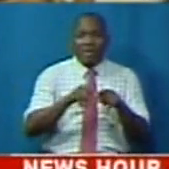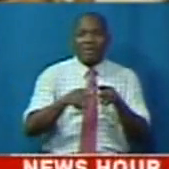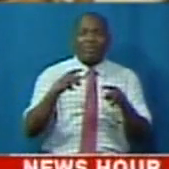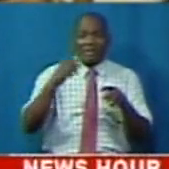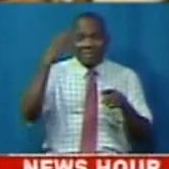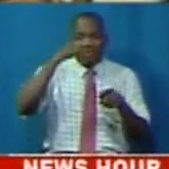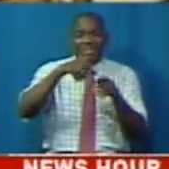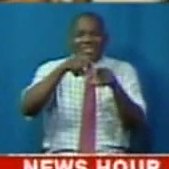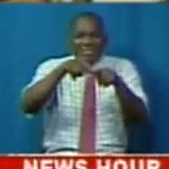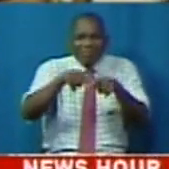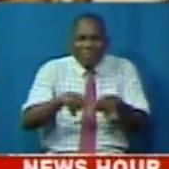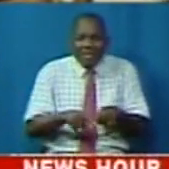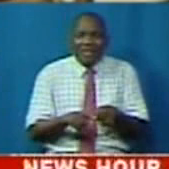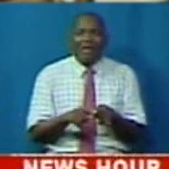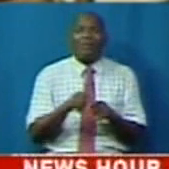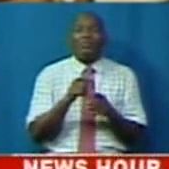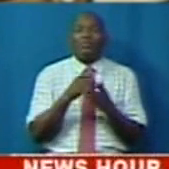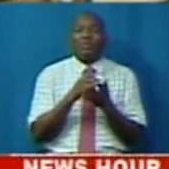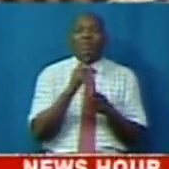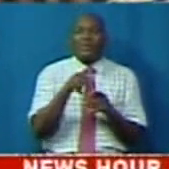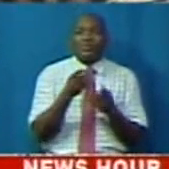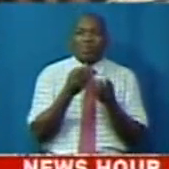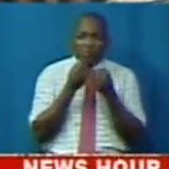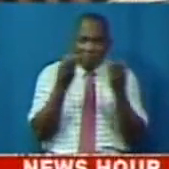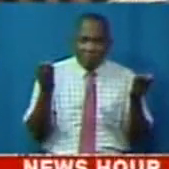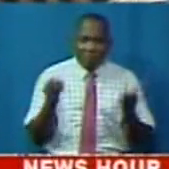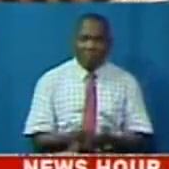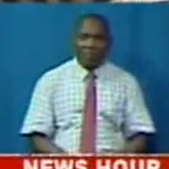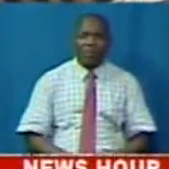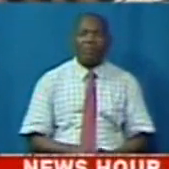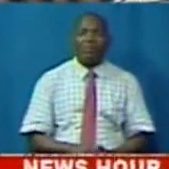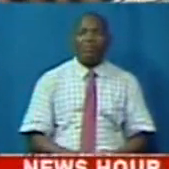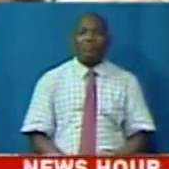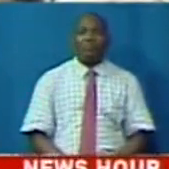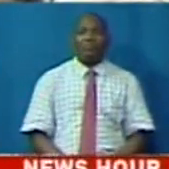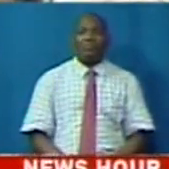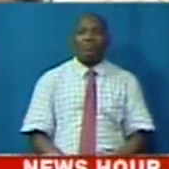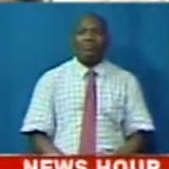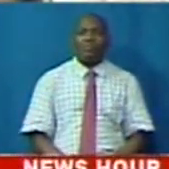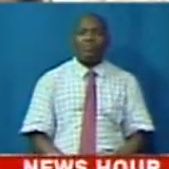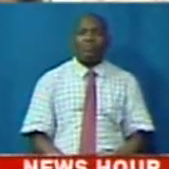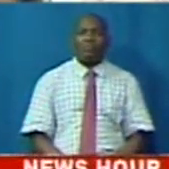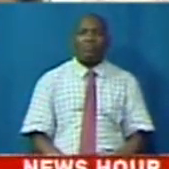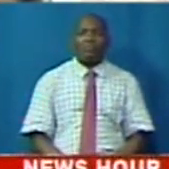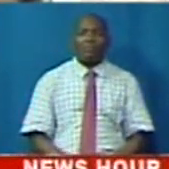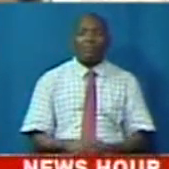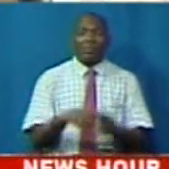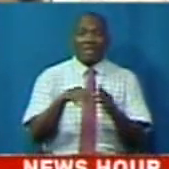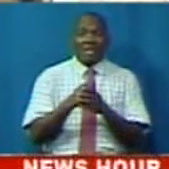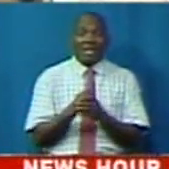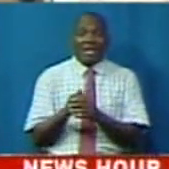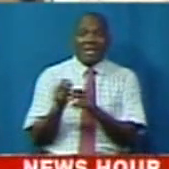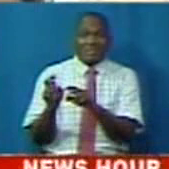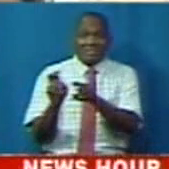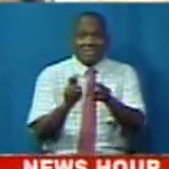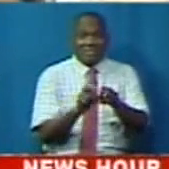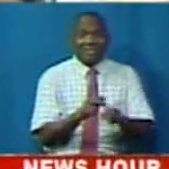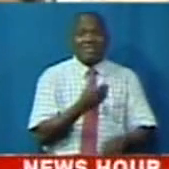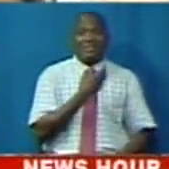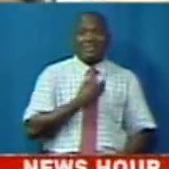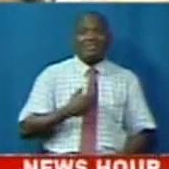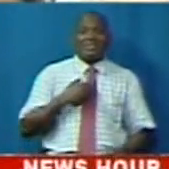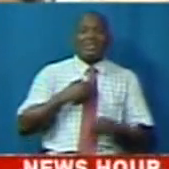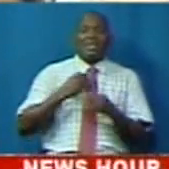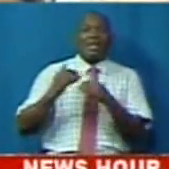filigu, depending on the message one wants to carry across to the people. See the way we are seated. You can see our chief